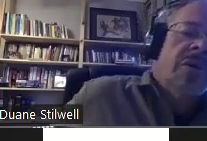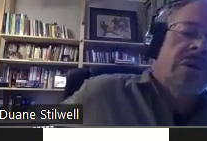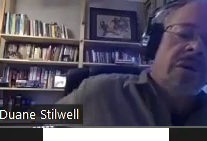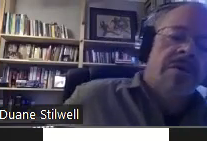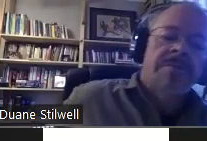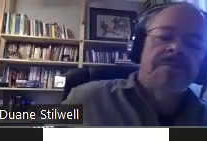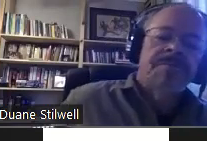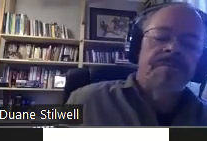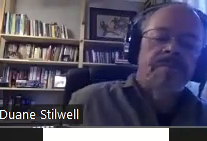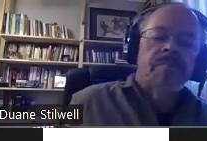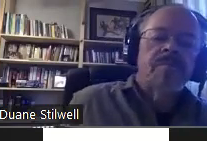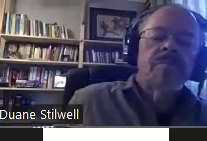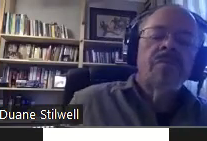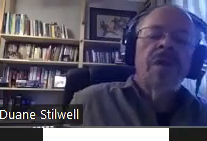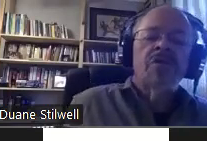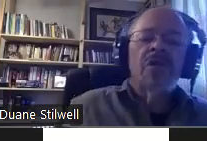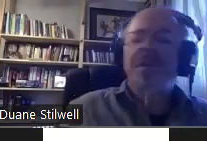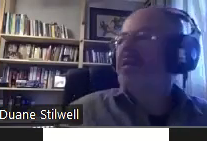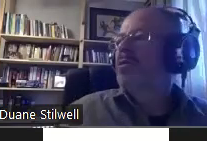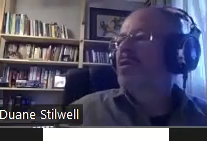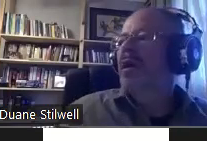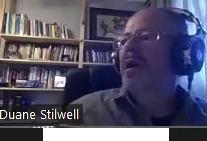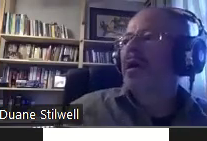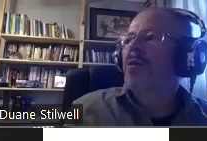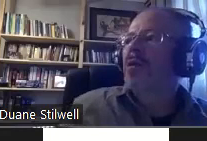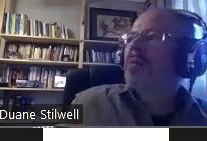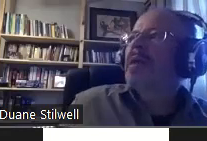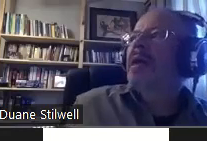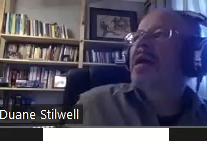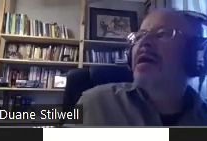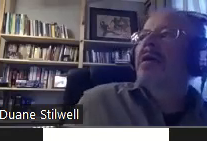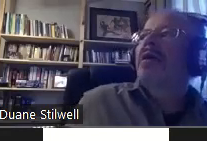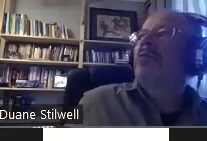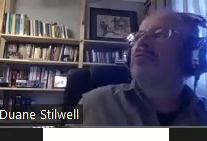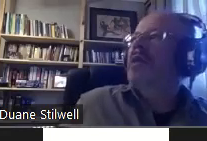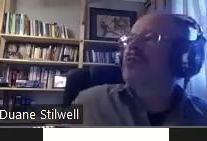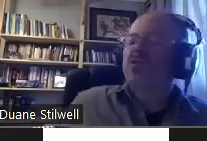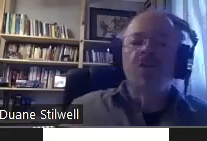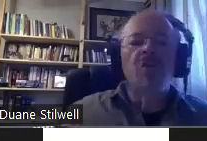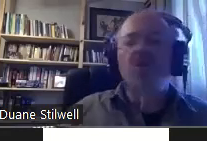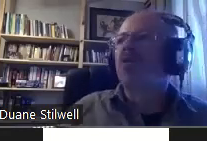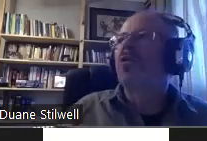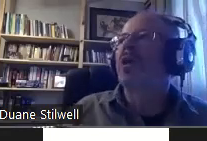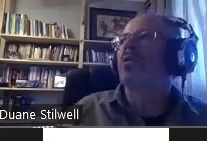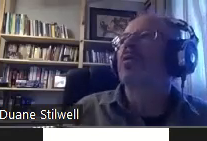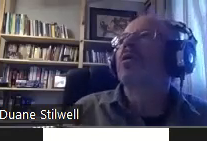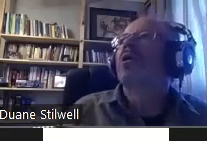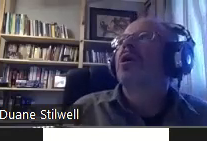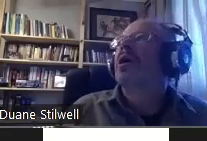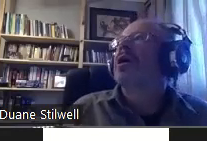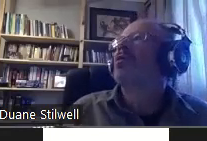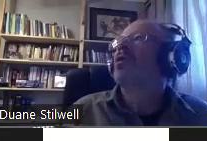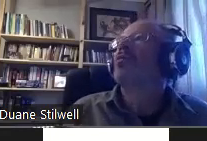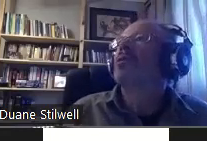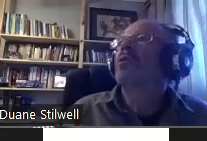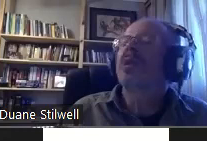I'm trying to remember the data form right now. I do not believe so. I believe all we have